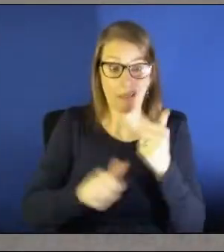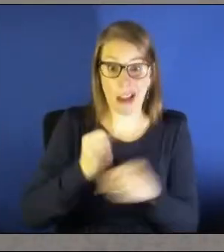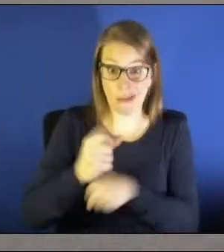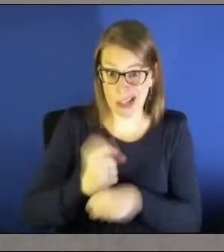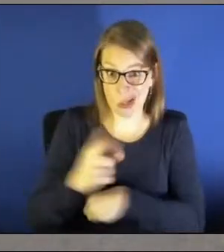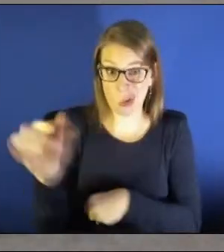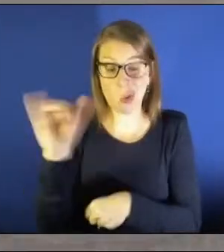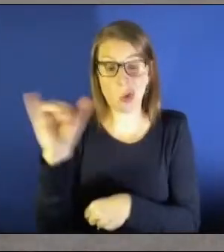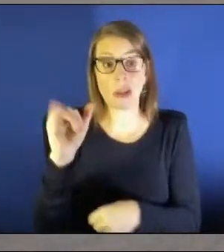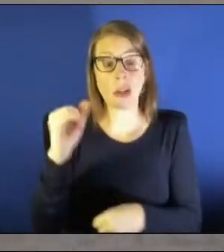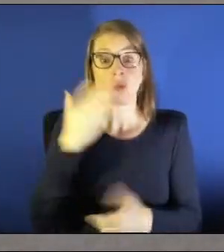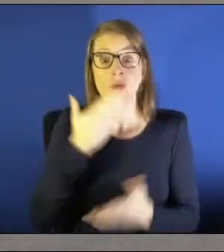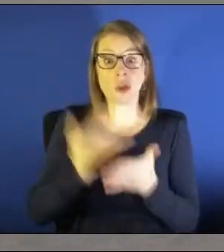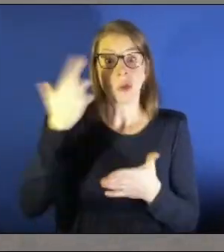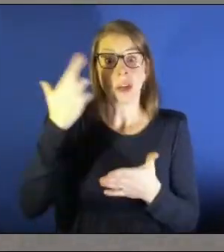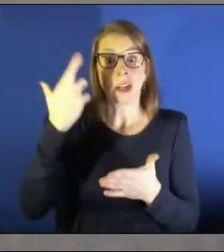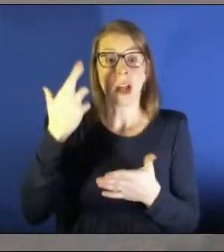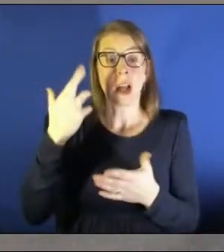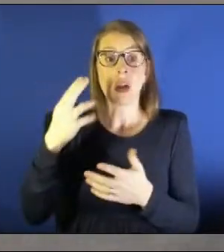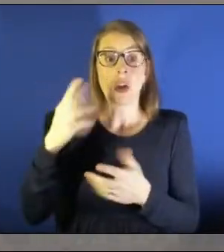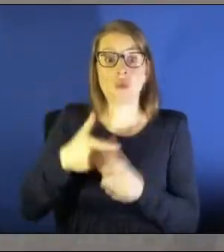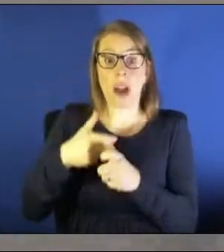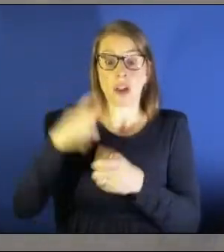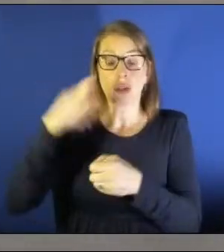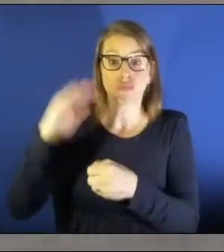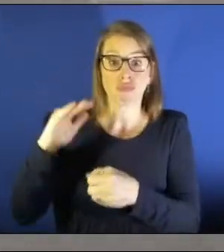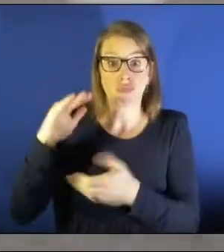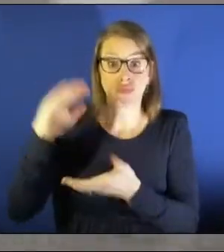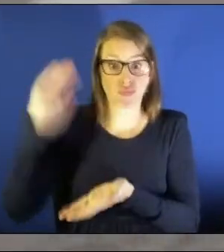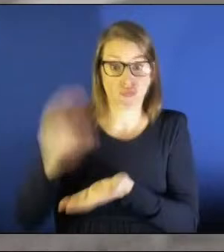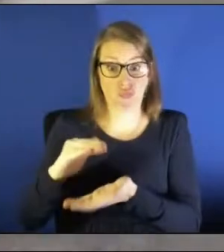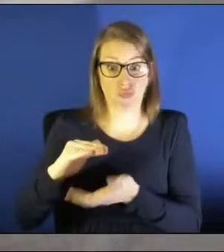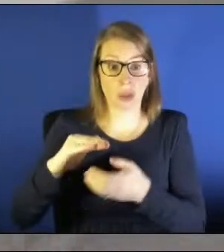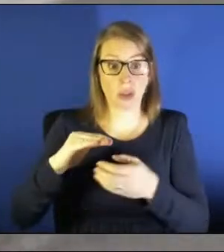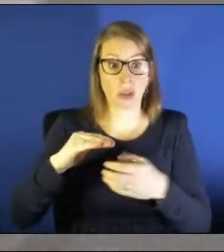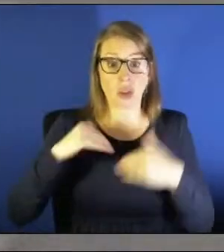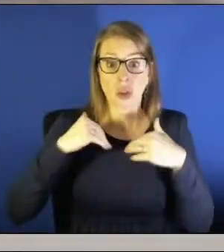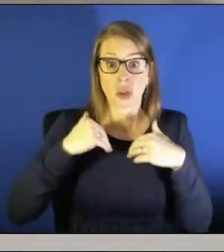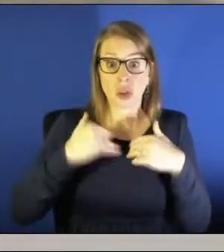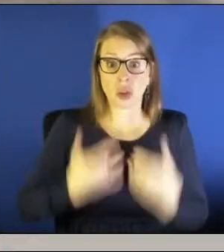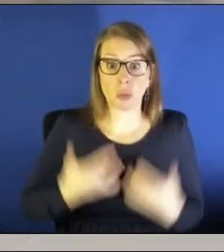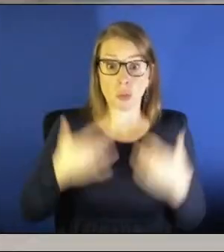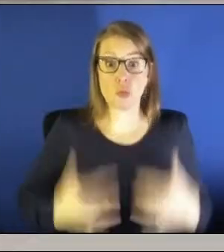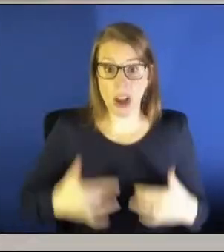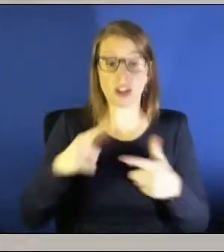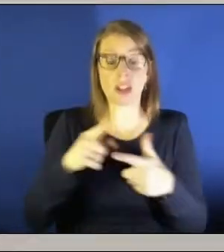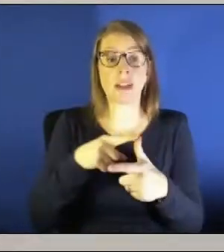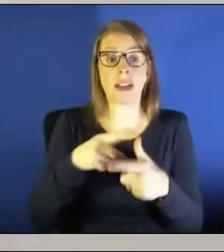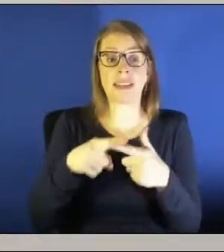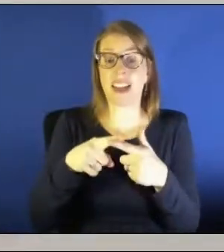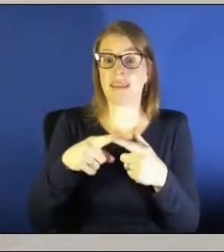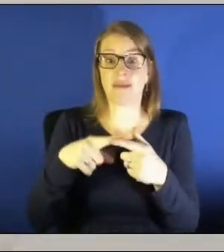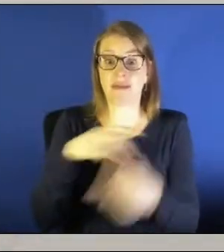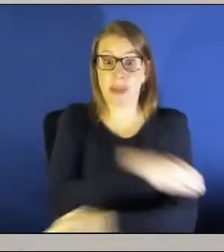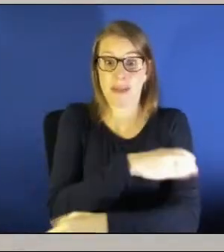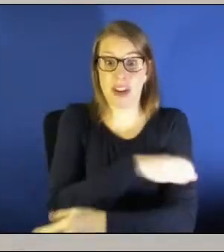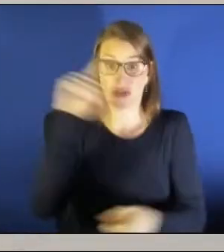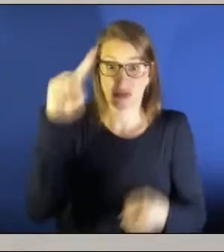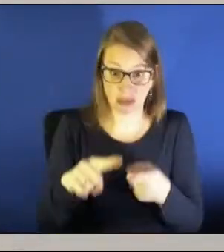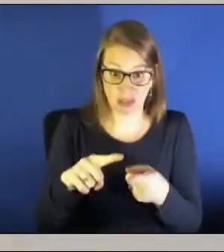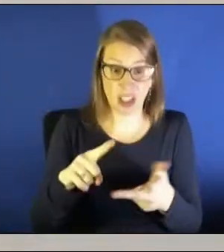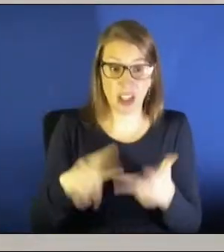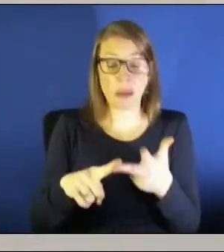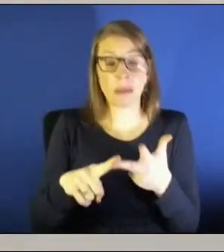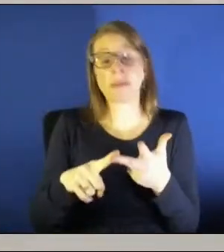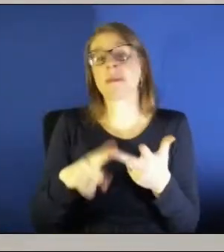runners suffer less depression, lower blood pressure, and live 5 years longer on average. But if you're not running correctly or on